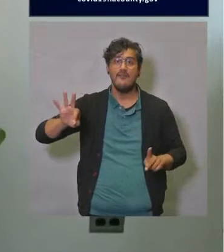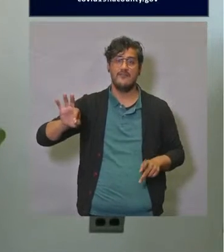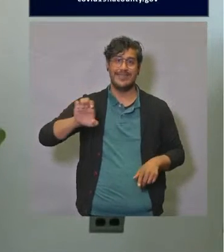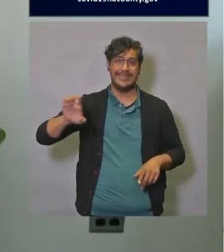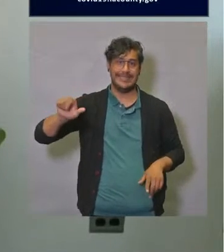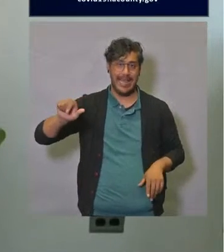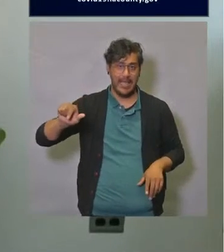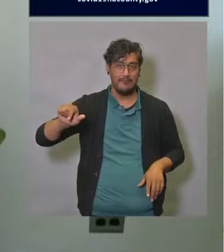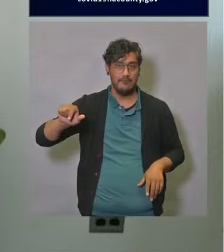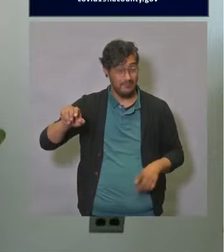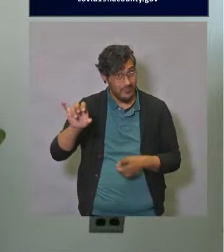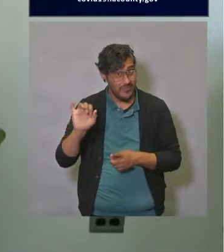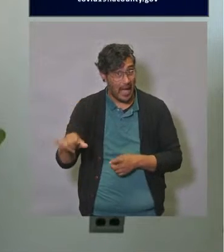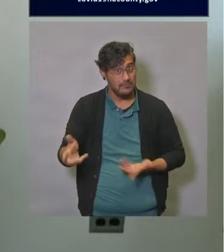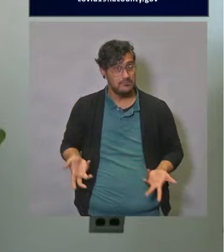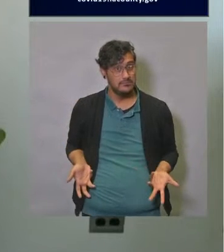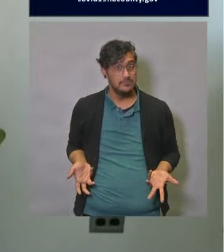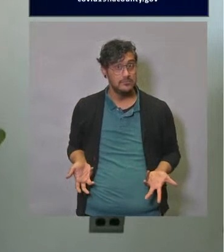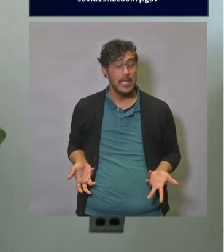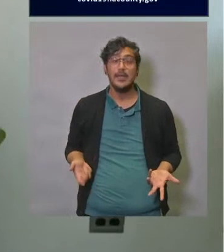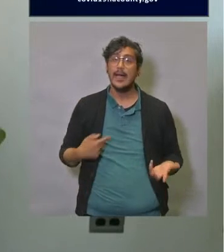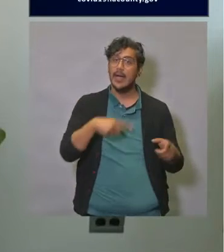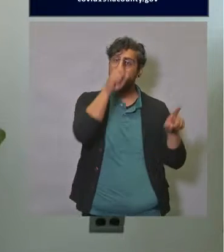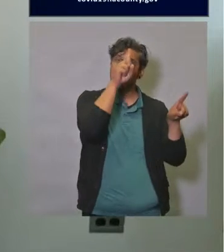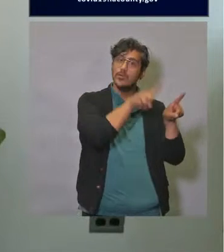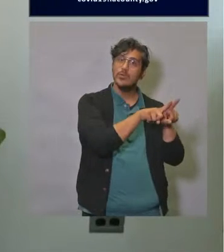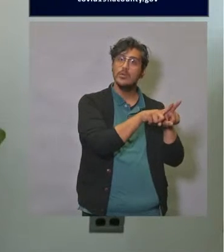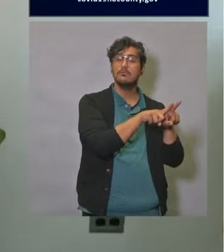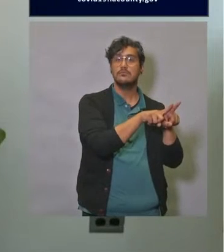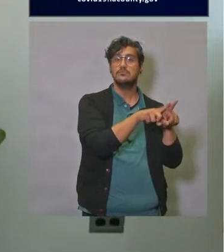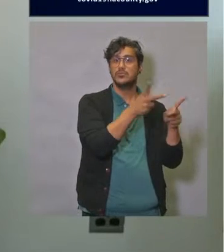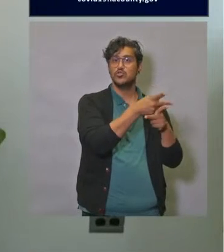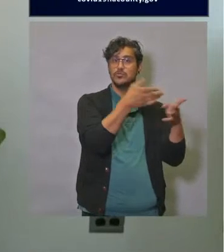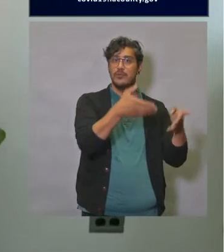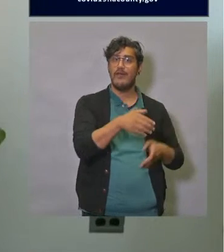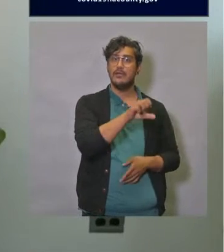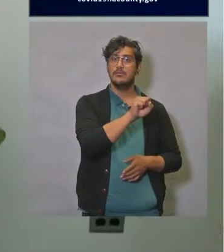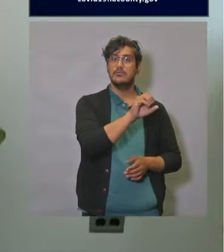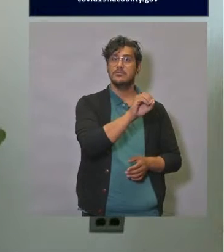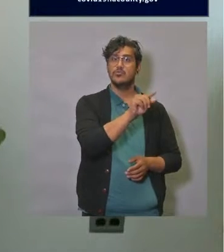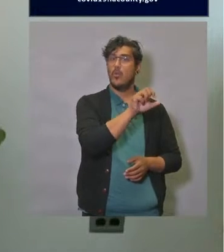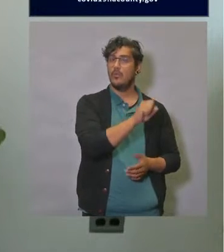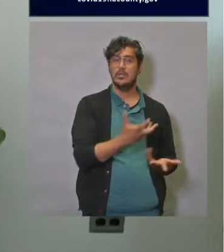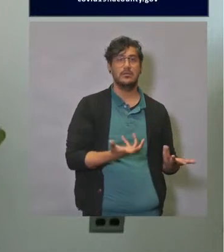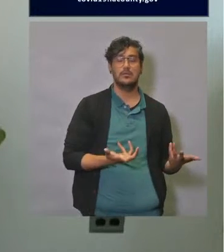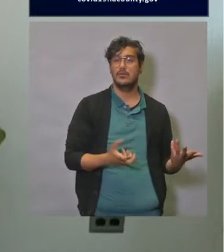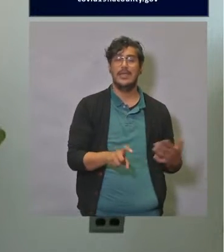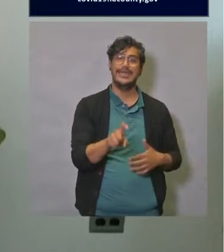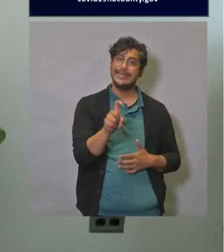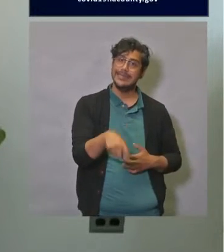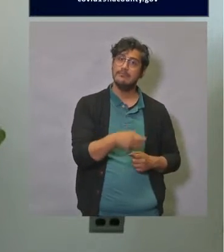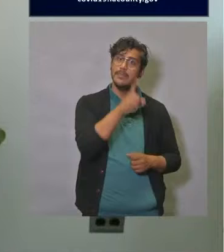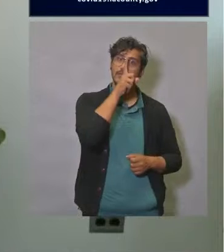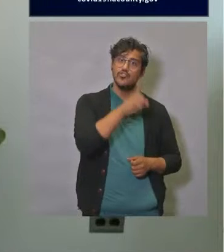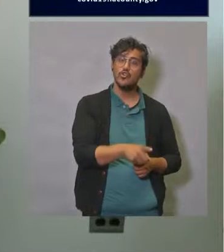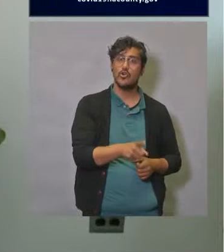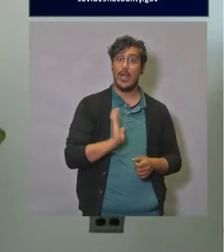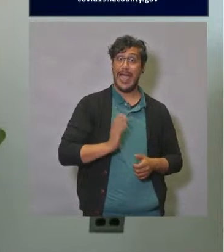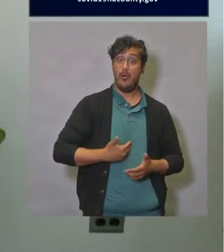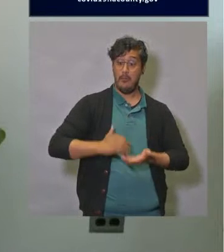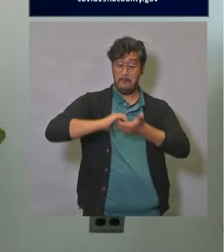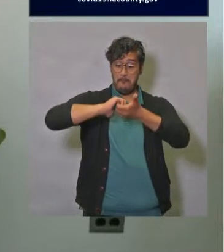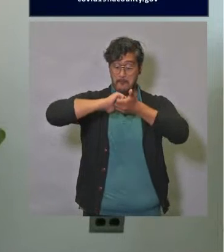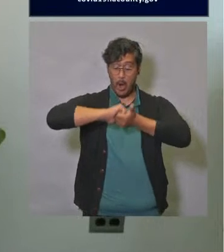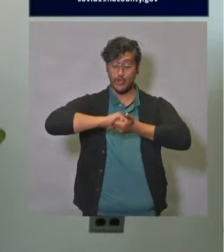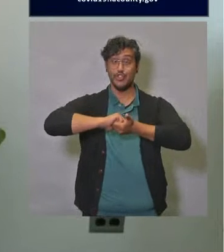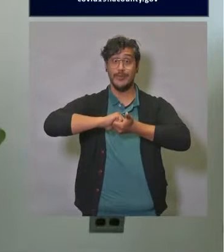this was. And, you know, I agree with Supervisor Solis. You know, we need to make sure that in our partnerships, you